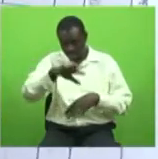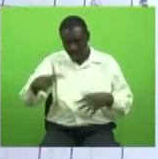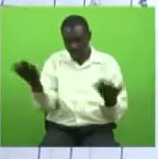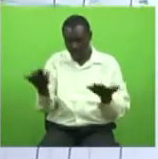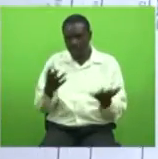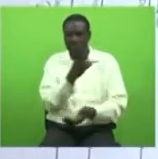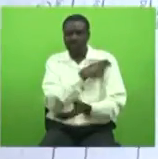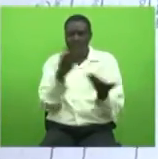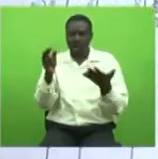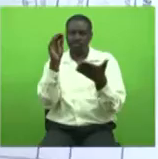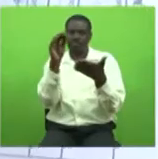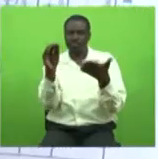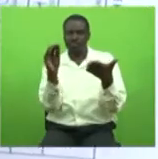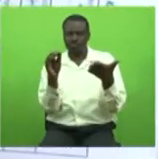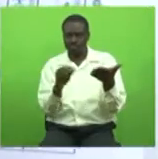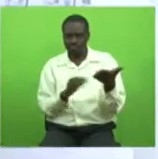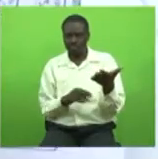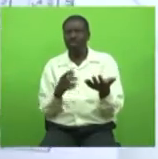Again, you repeat the date.